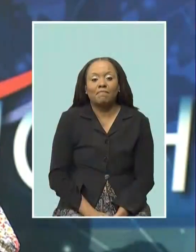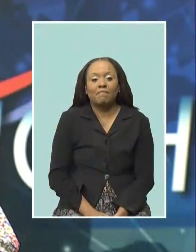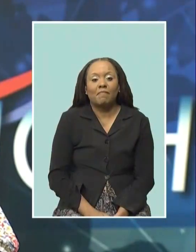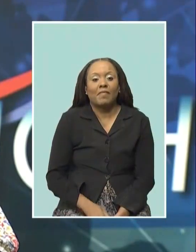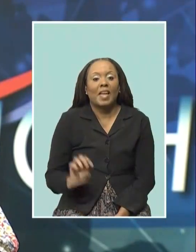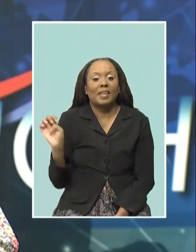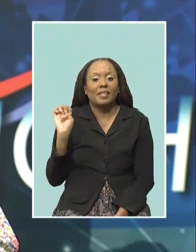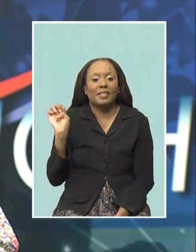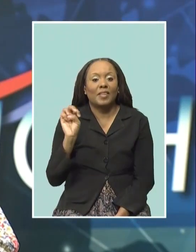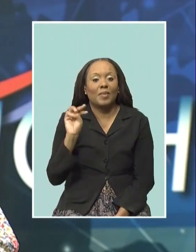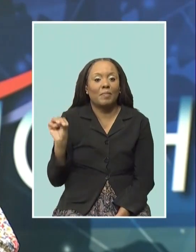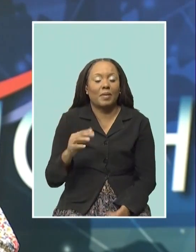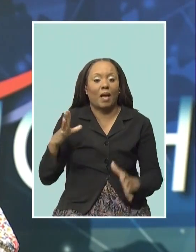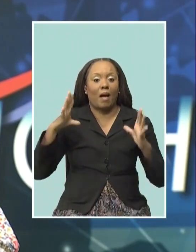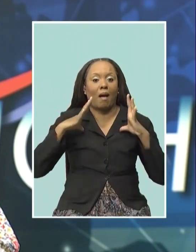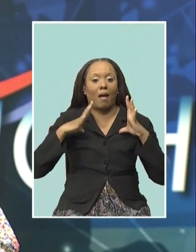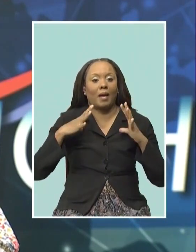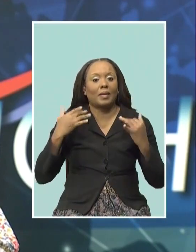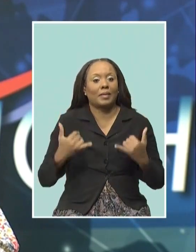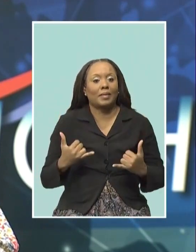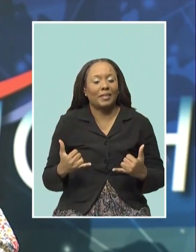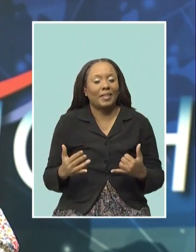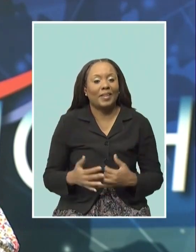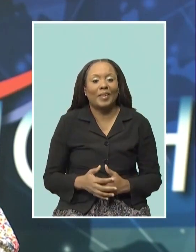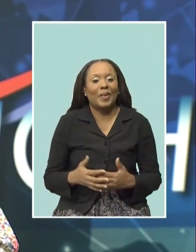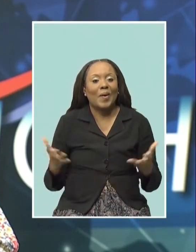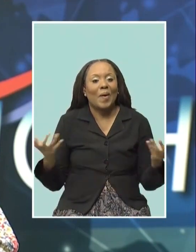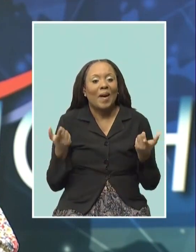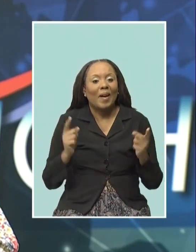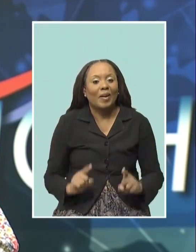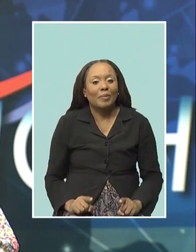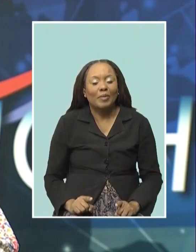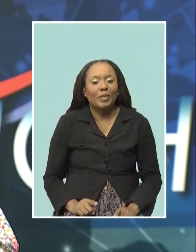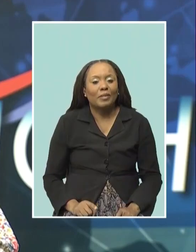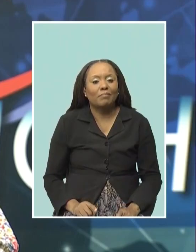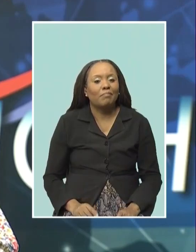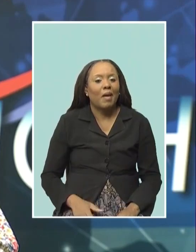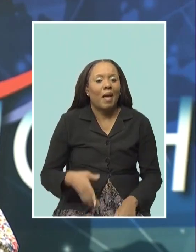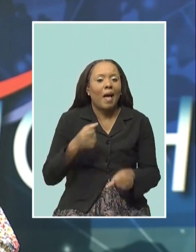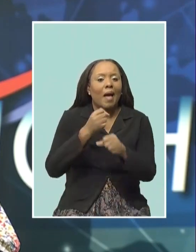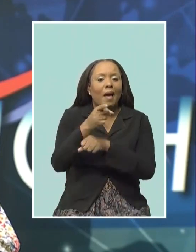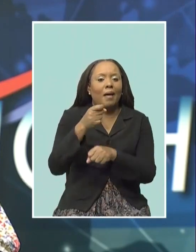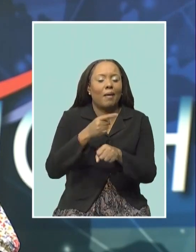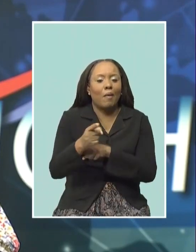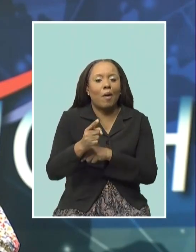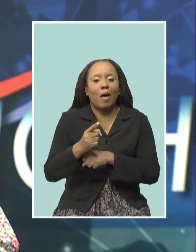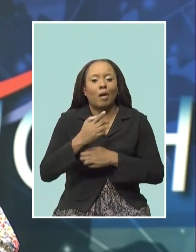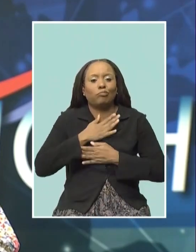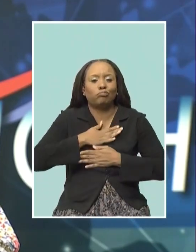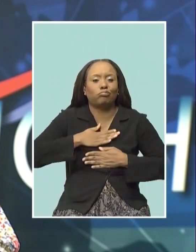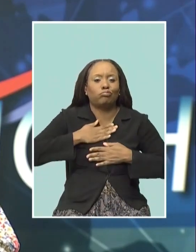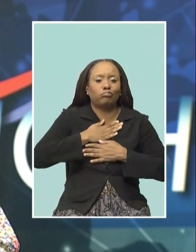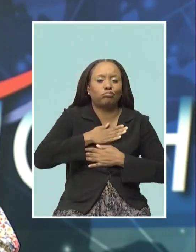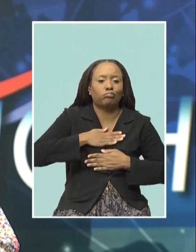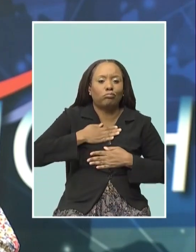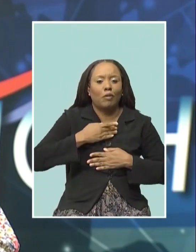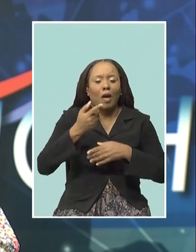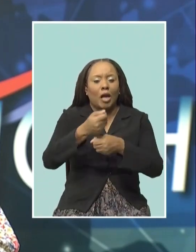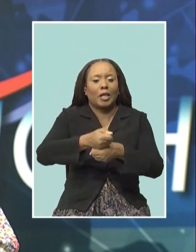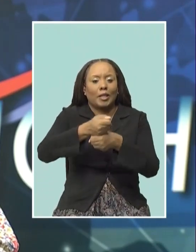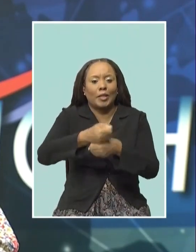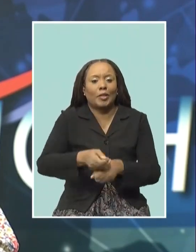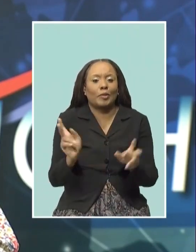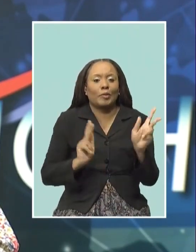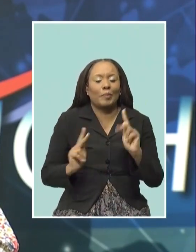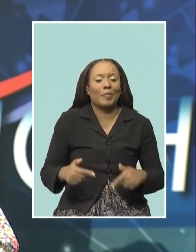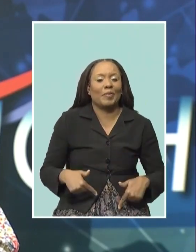The Easter Monday holiday today signaled the return of a once annual attraction and tradition for residents of St. Joseph and indeed